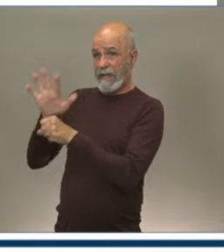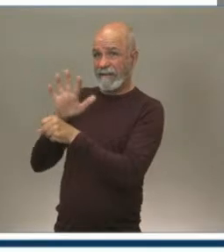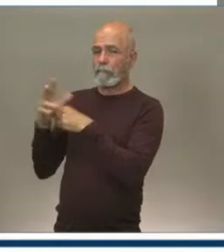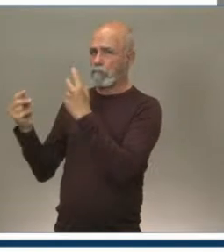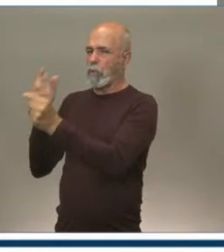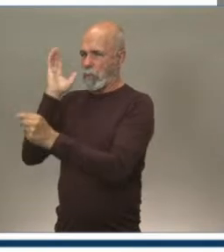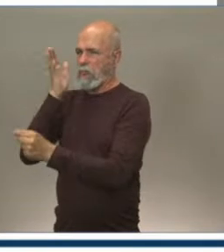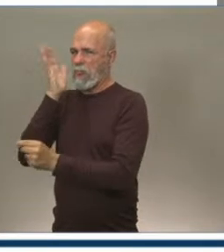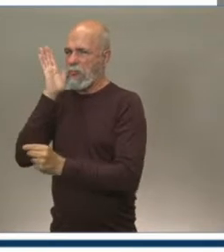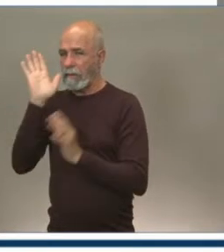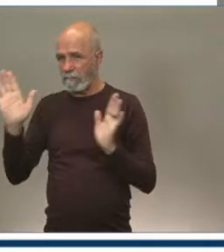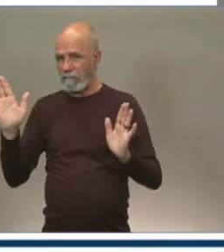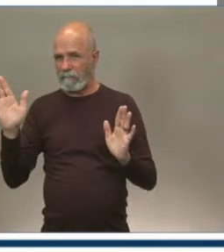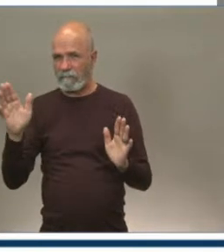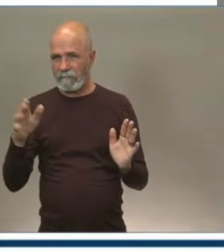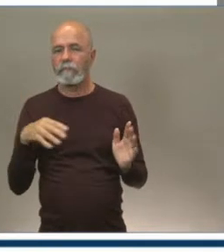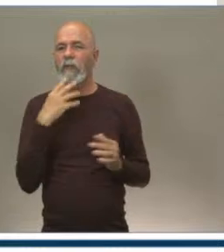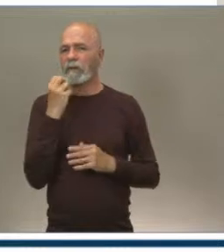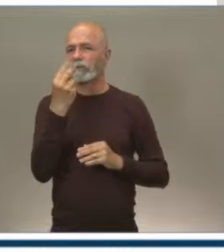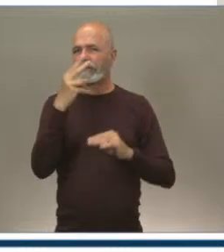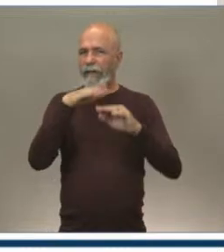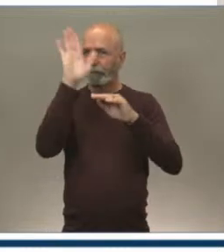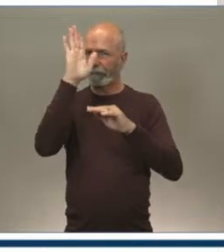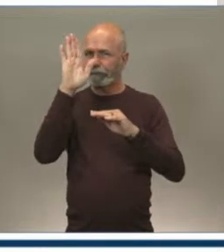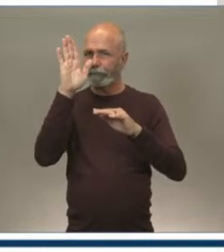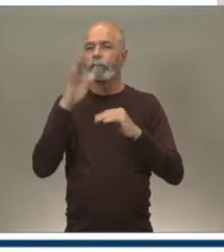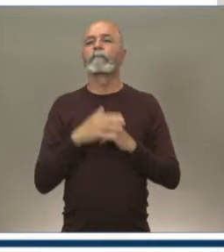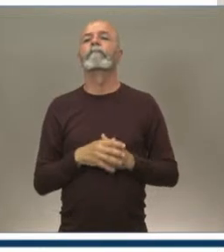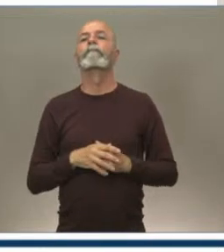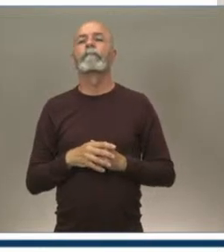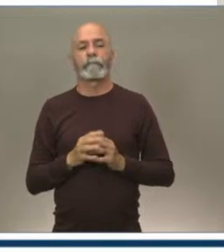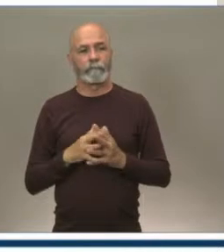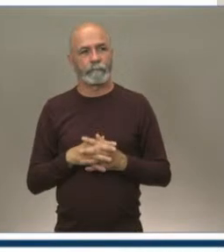in the school-age kids. Go ahead with your follow-up, Tim.